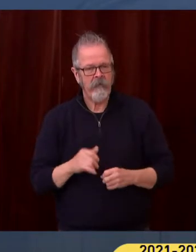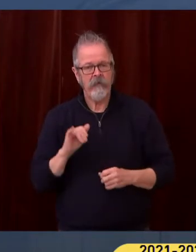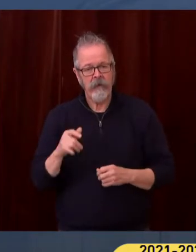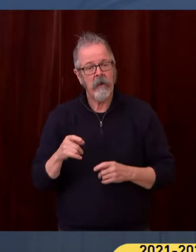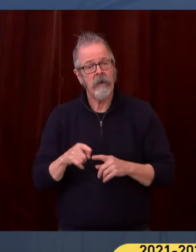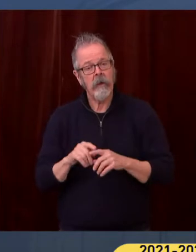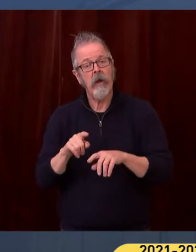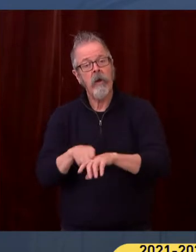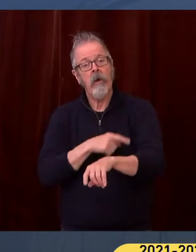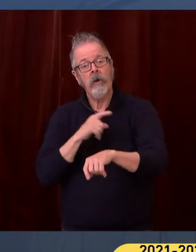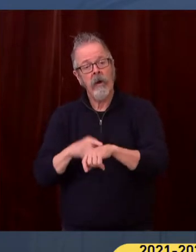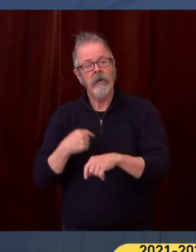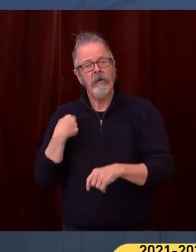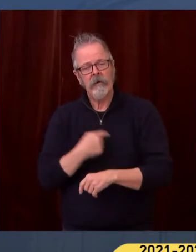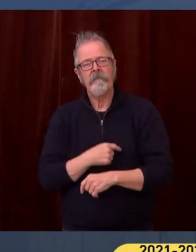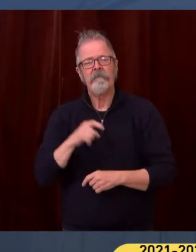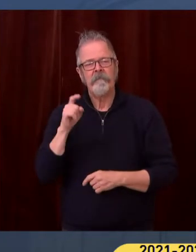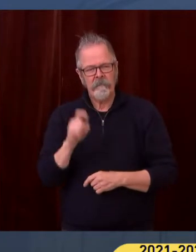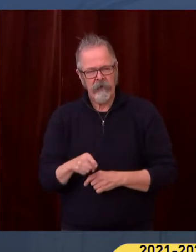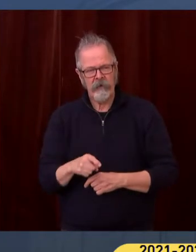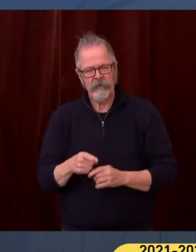John, did you want to ask a follow up question?